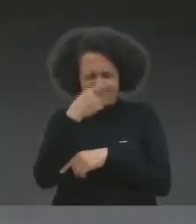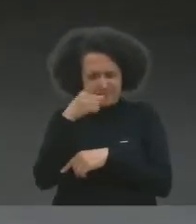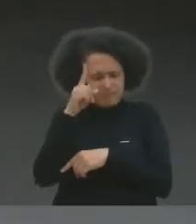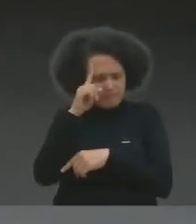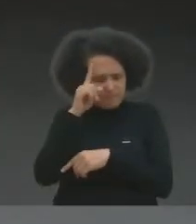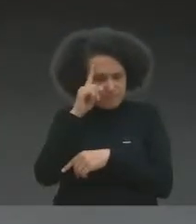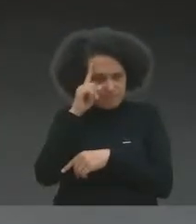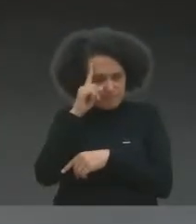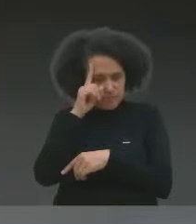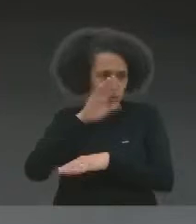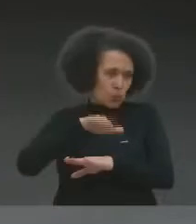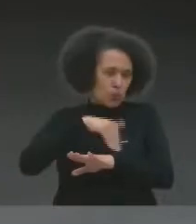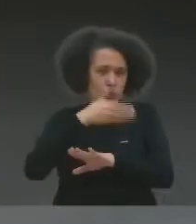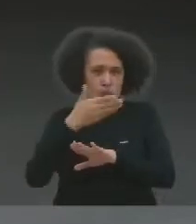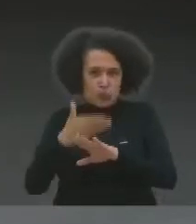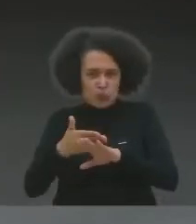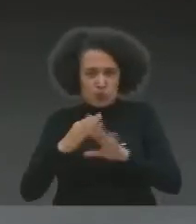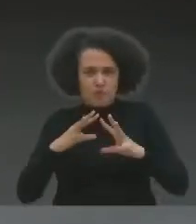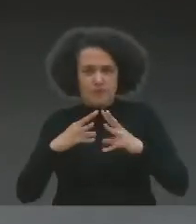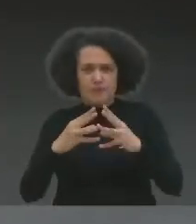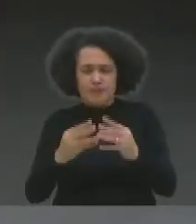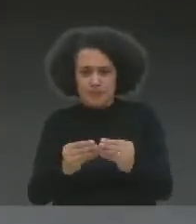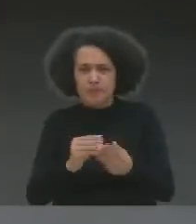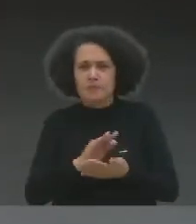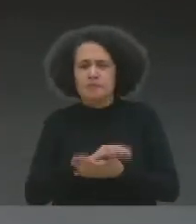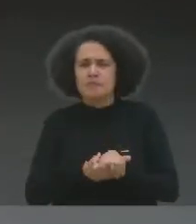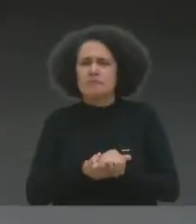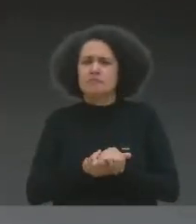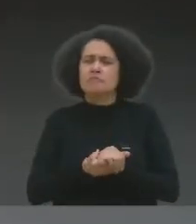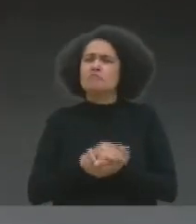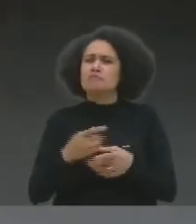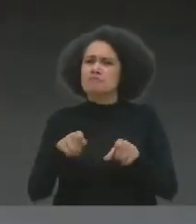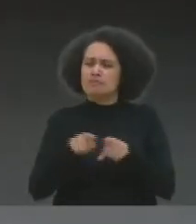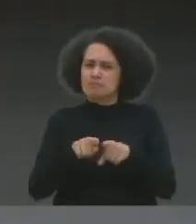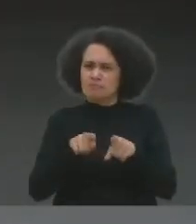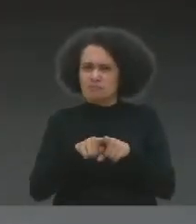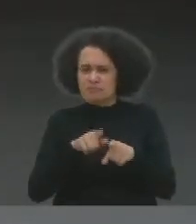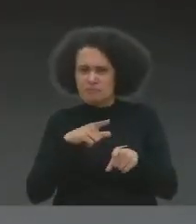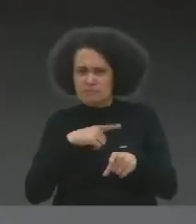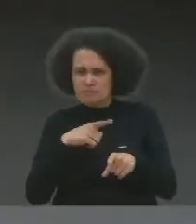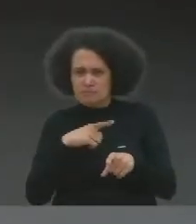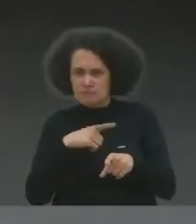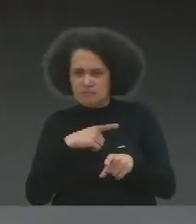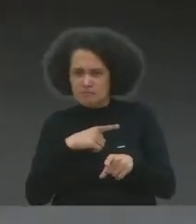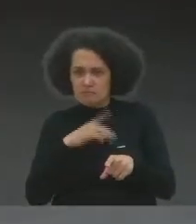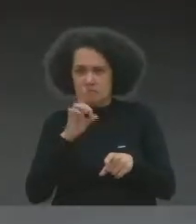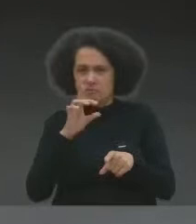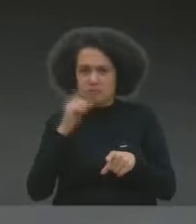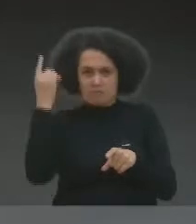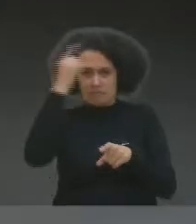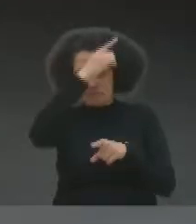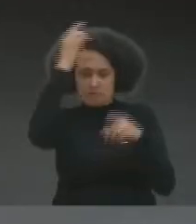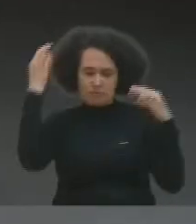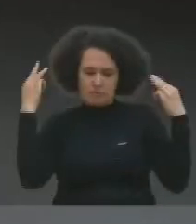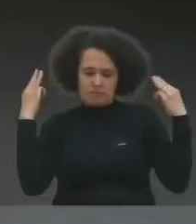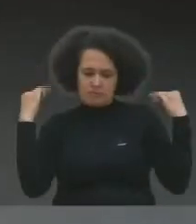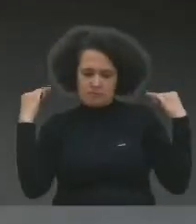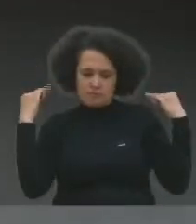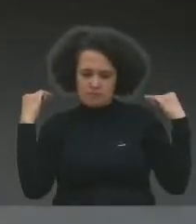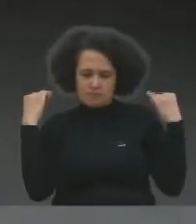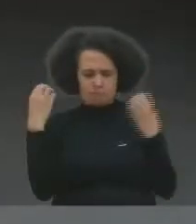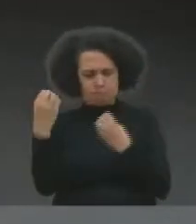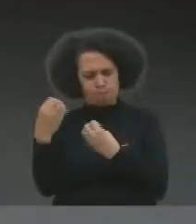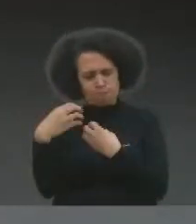todo. This Michael the Archangel teaches us a great lesson. São Miguel Arcanjo nos ensina uma grande